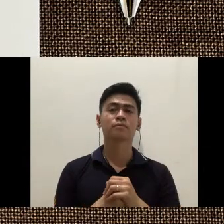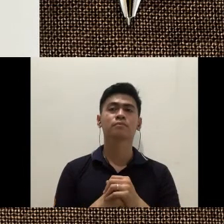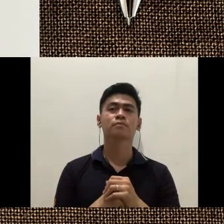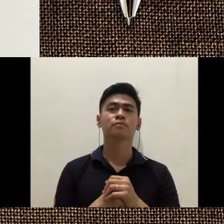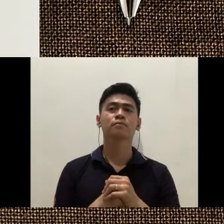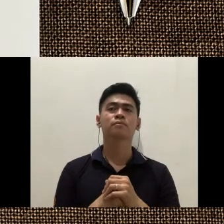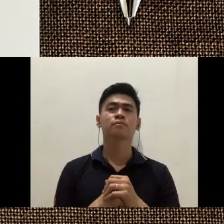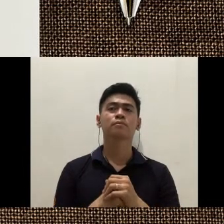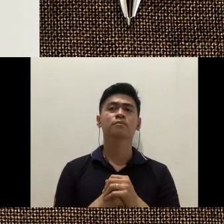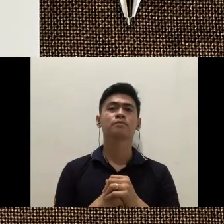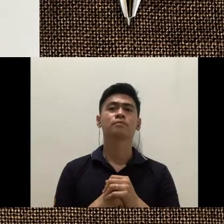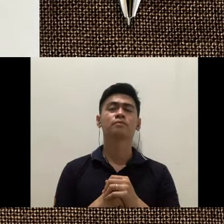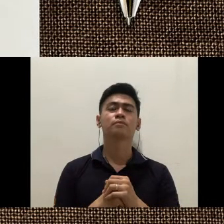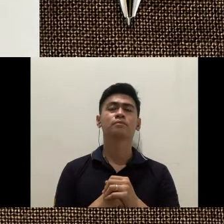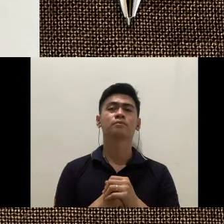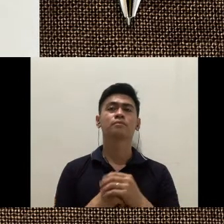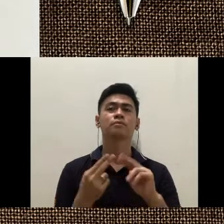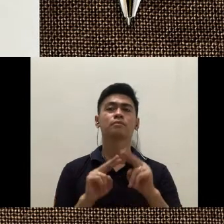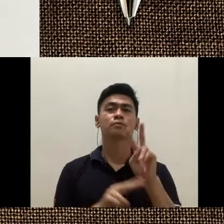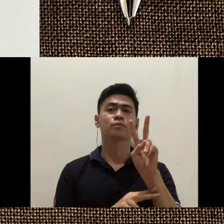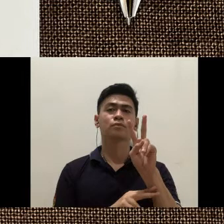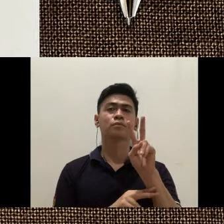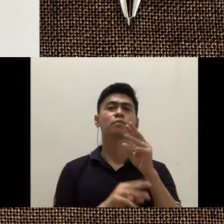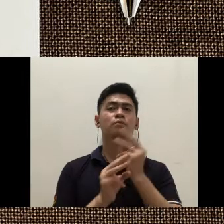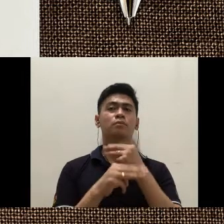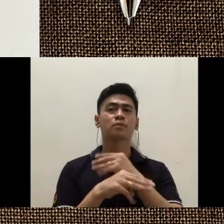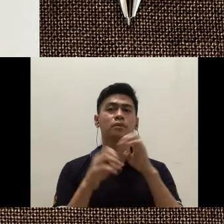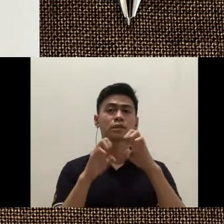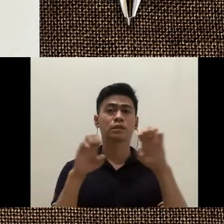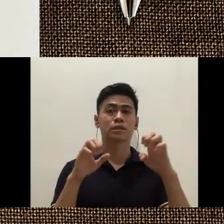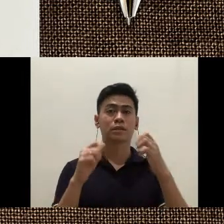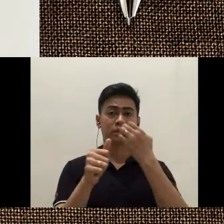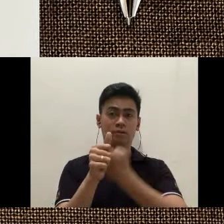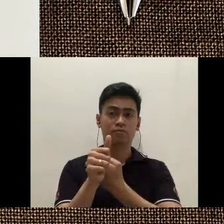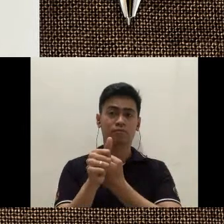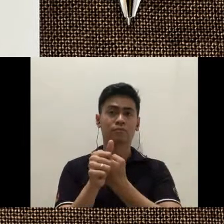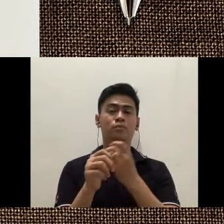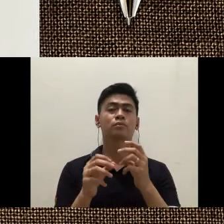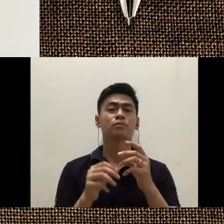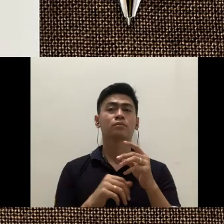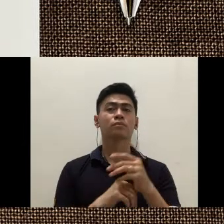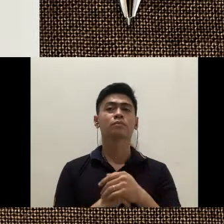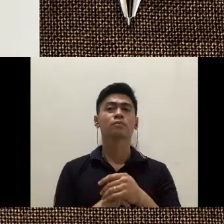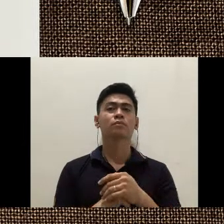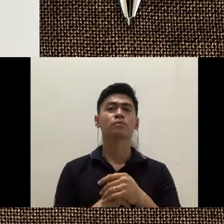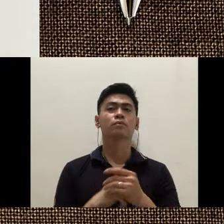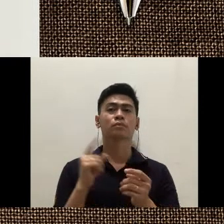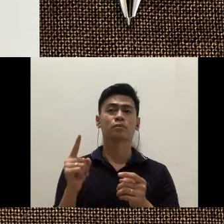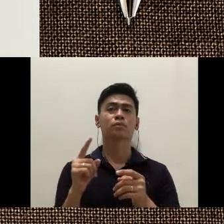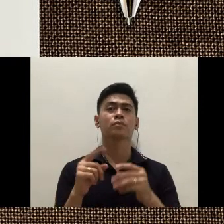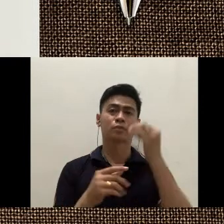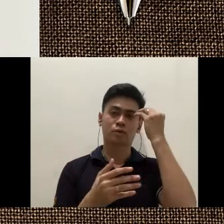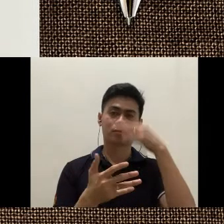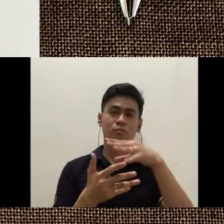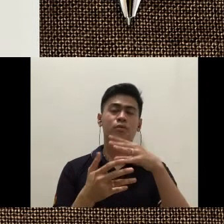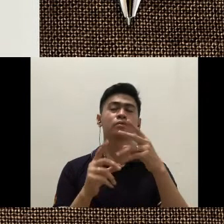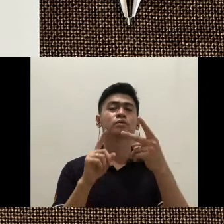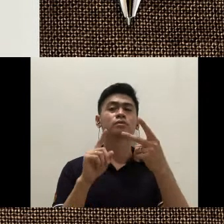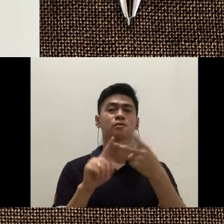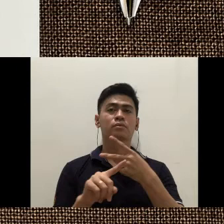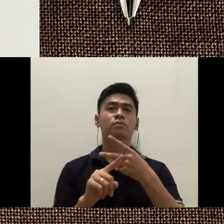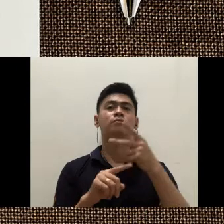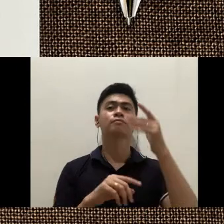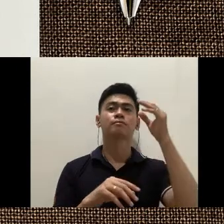250 words and maximum of 400 words. Write your final output on a one whole sheet